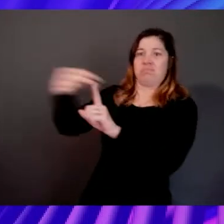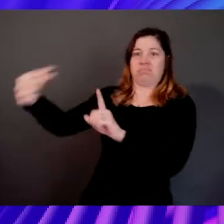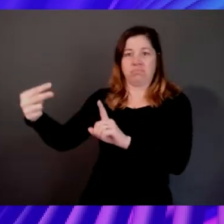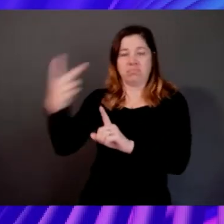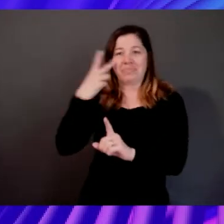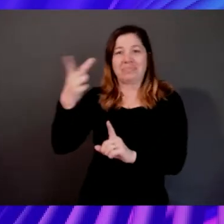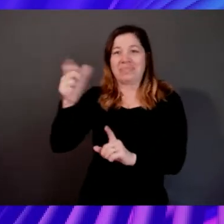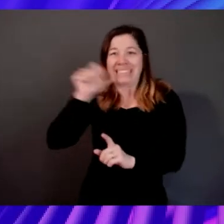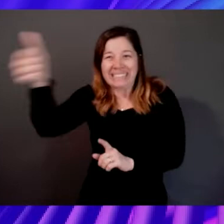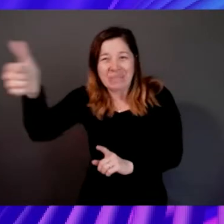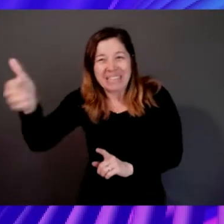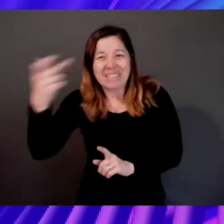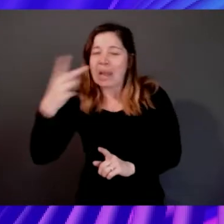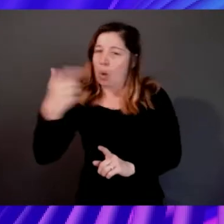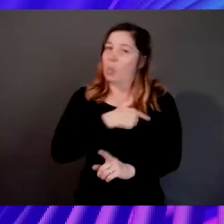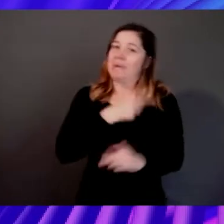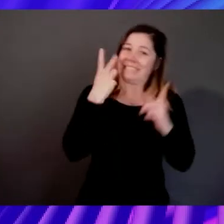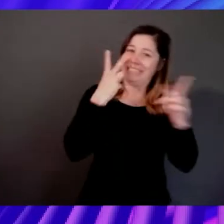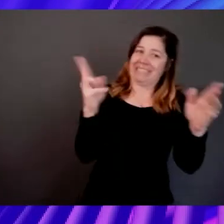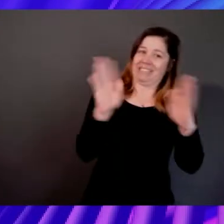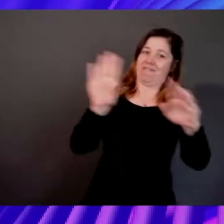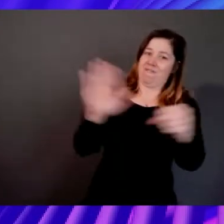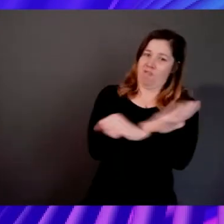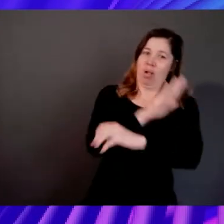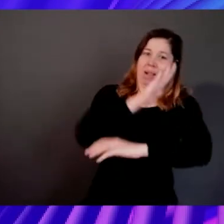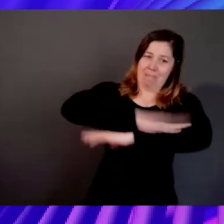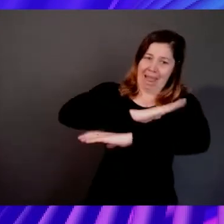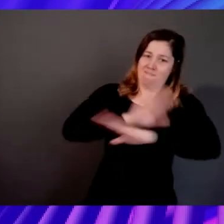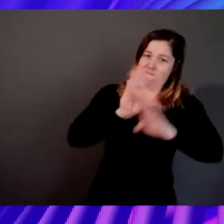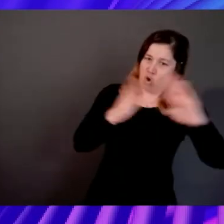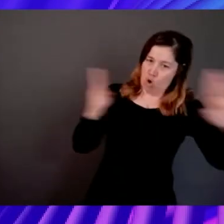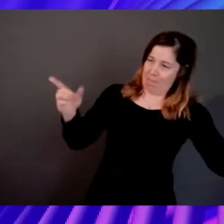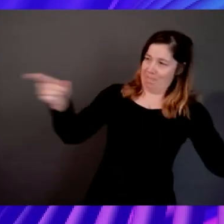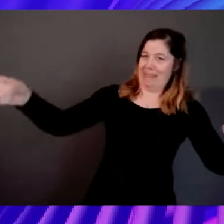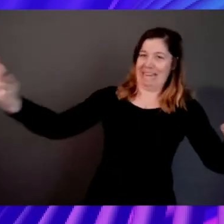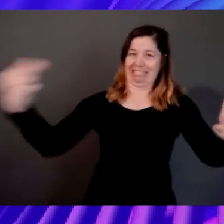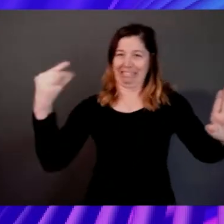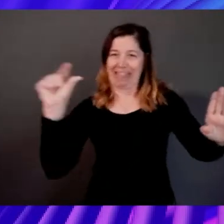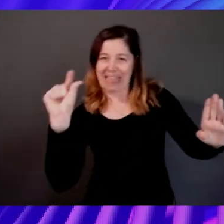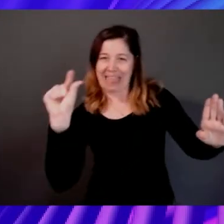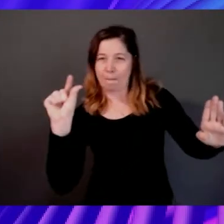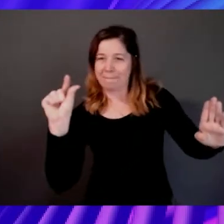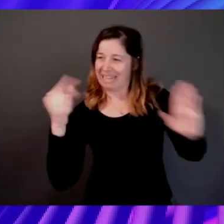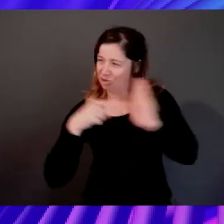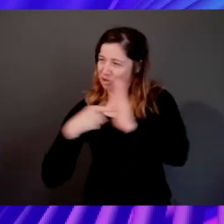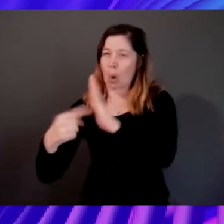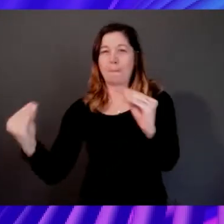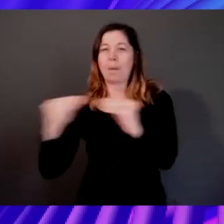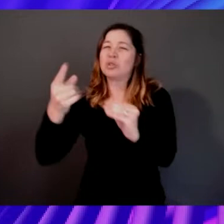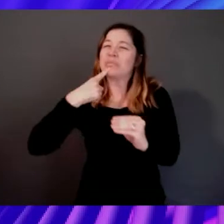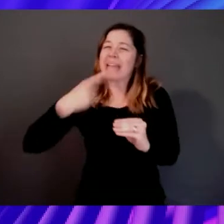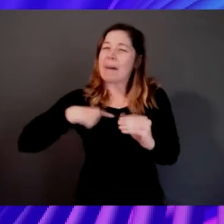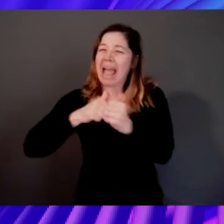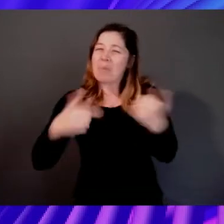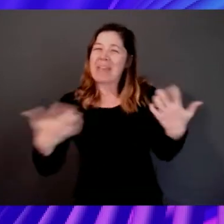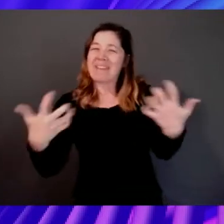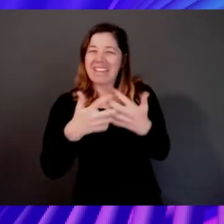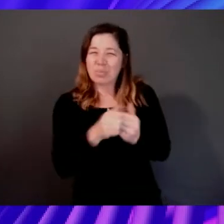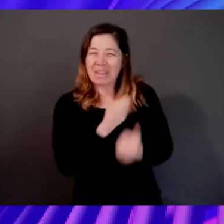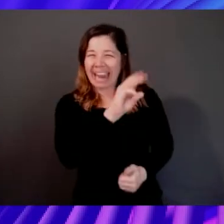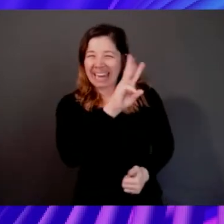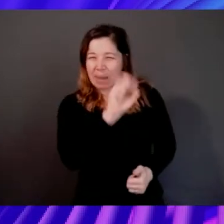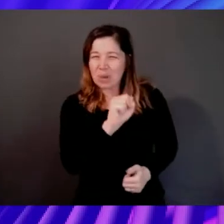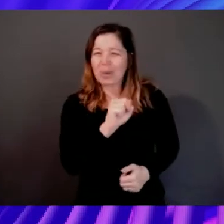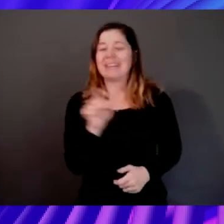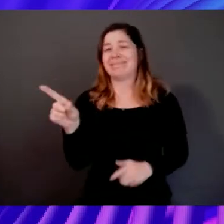platform. Tell me how you think about that within Prisma and how that fits within the AWS story. Well, I mean, I think that it's all related, right? I mean,